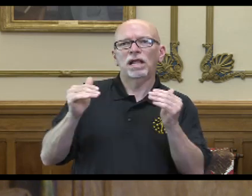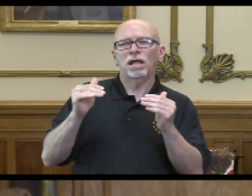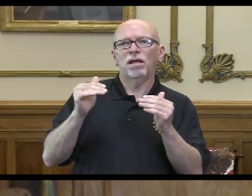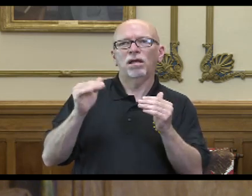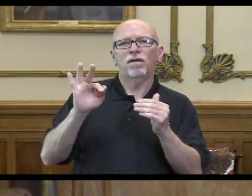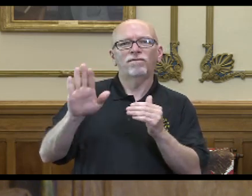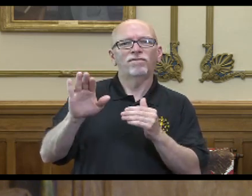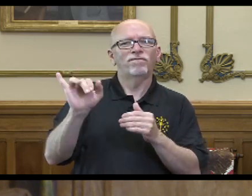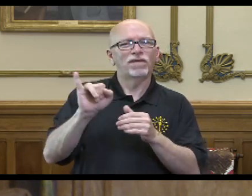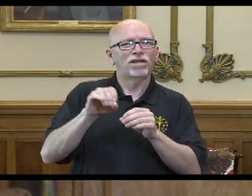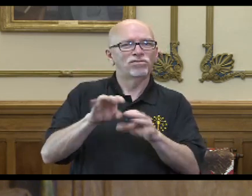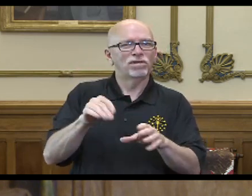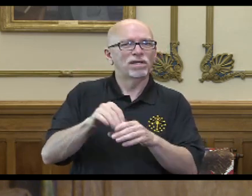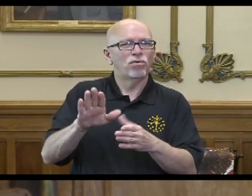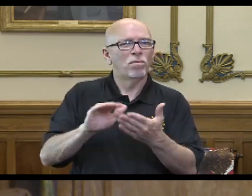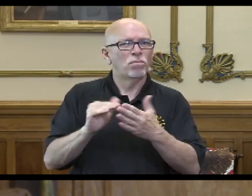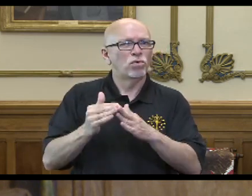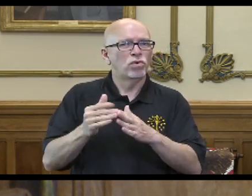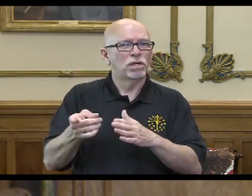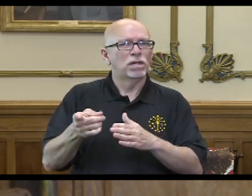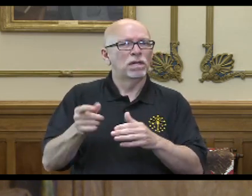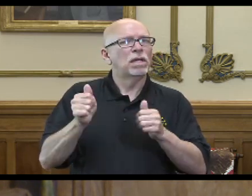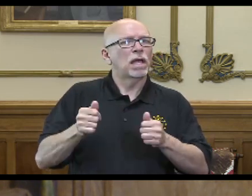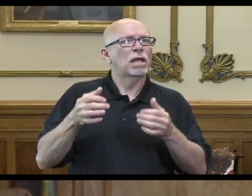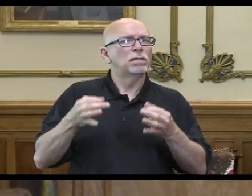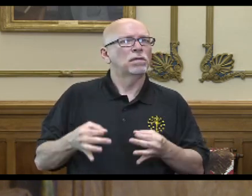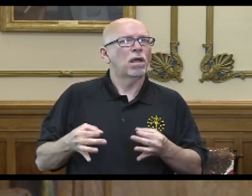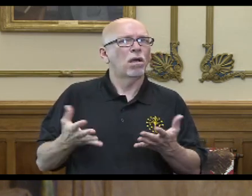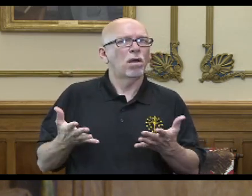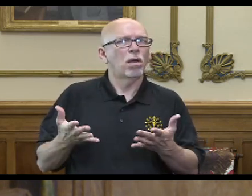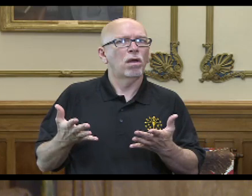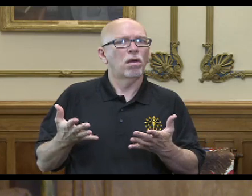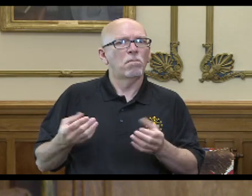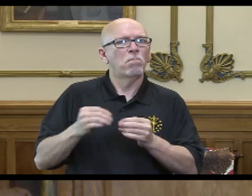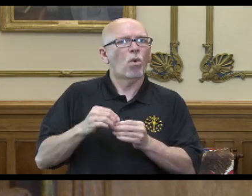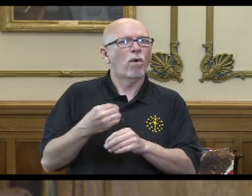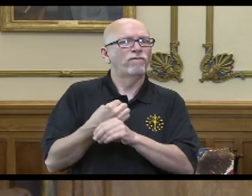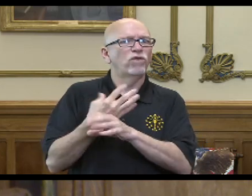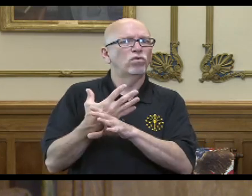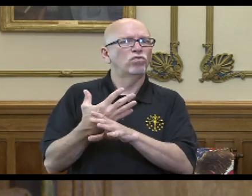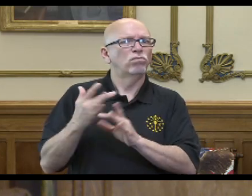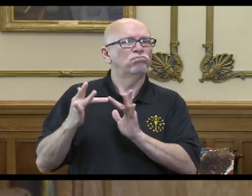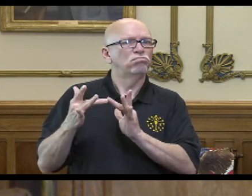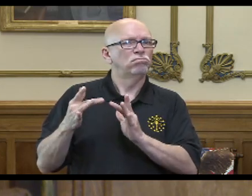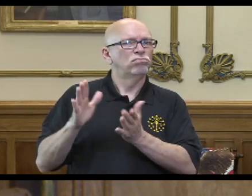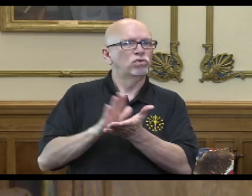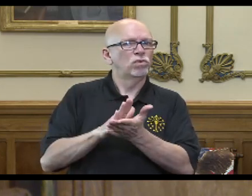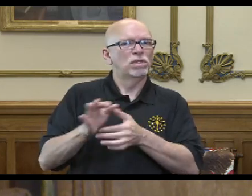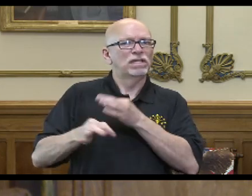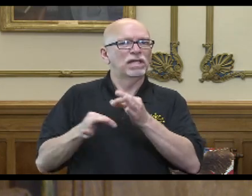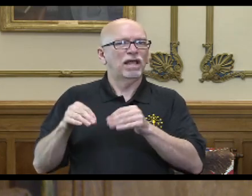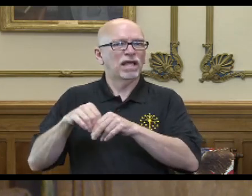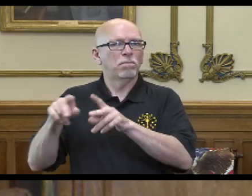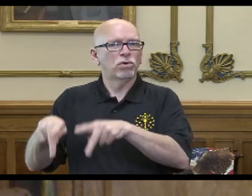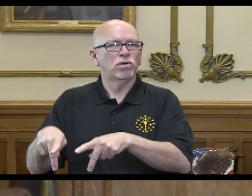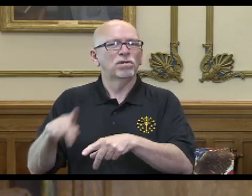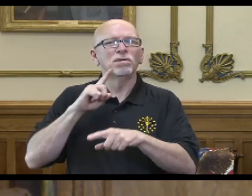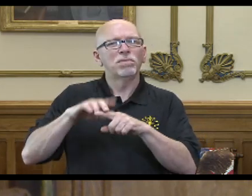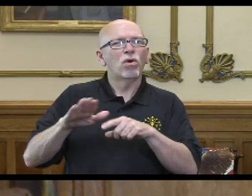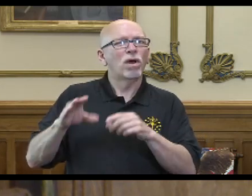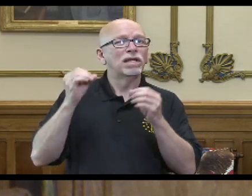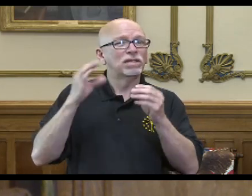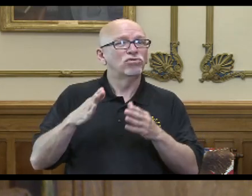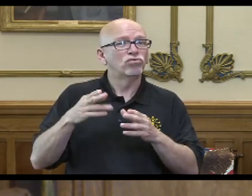of infection within the community, may decide to do more virtual, or depending on their teachers'